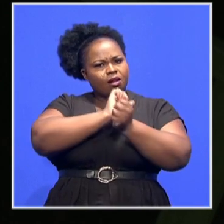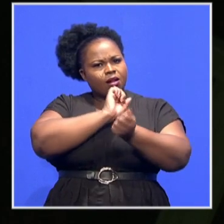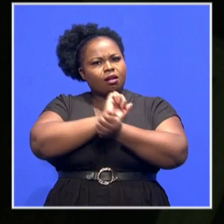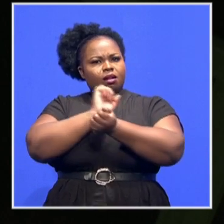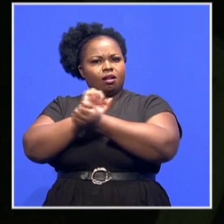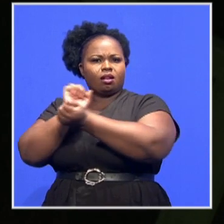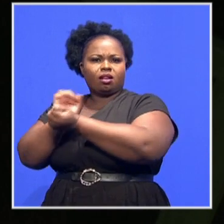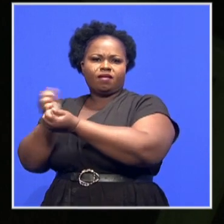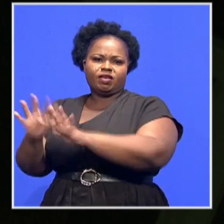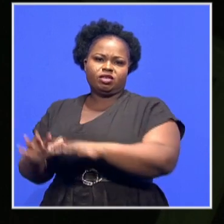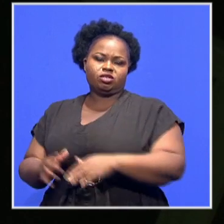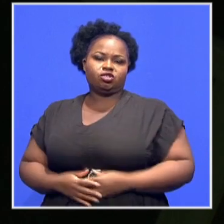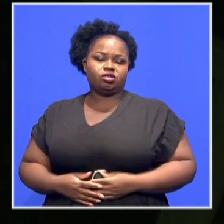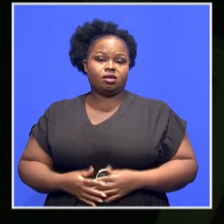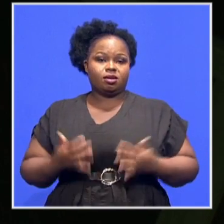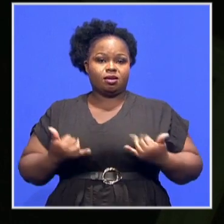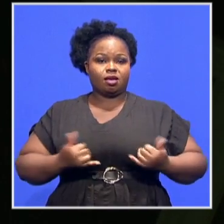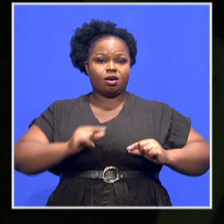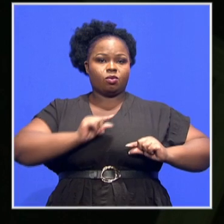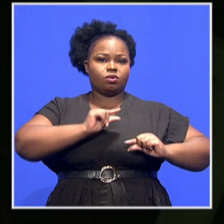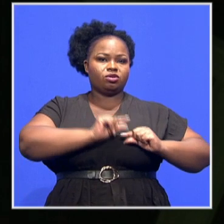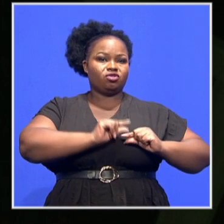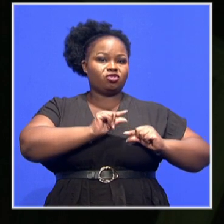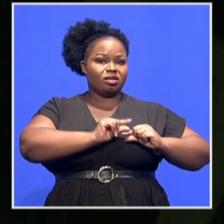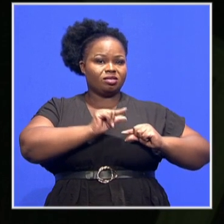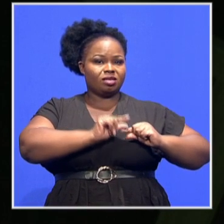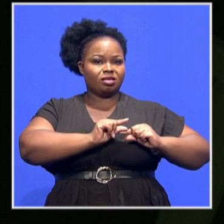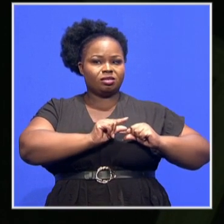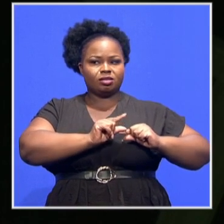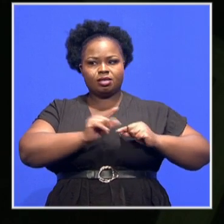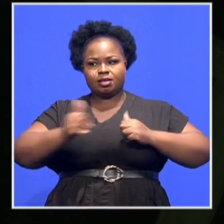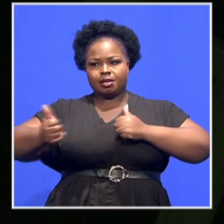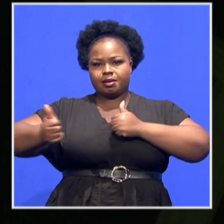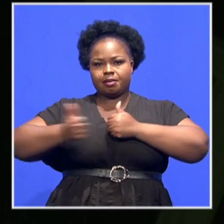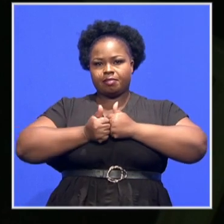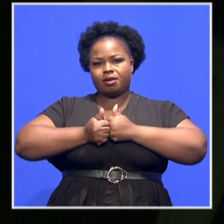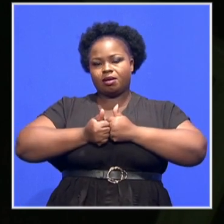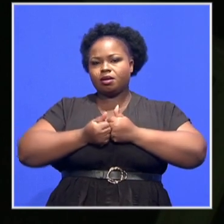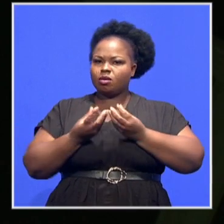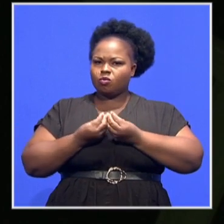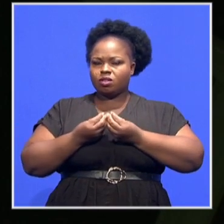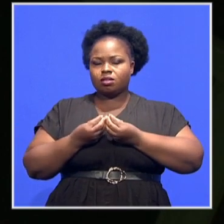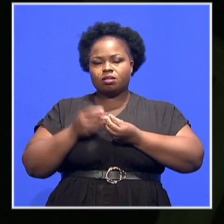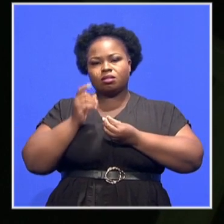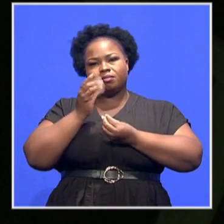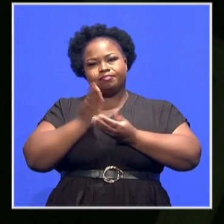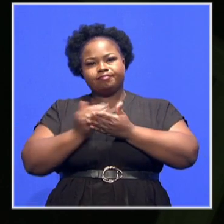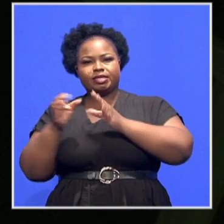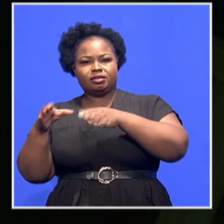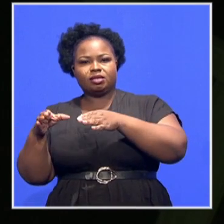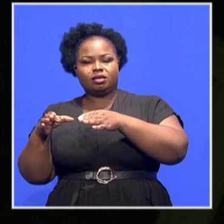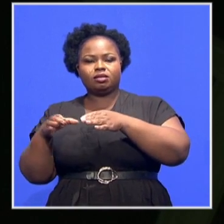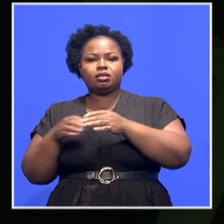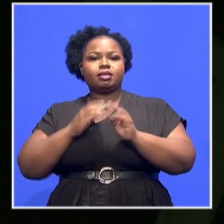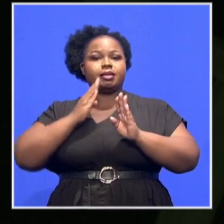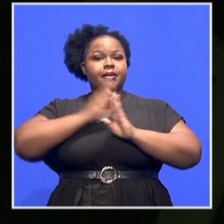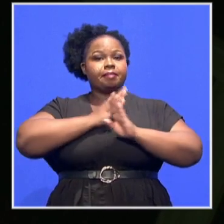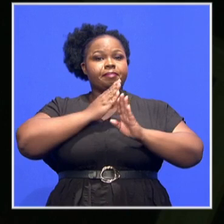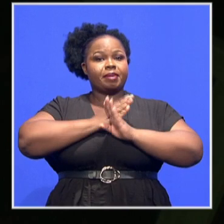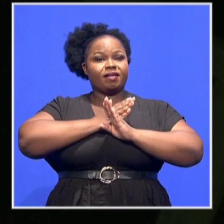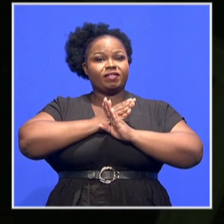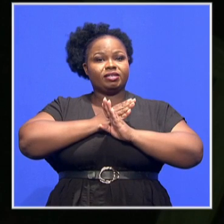Transnet has developed partnerships with the industry as well as the private security